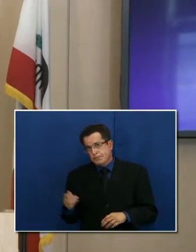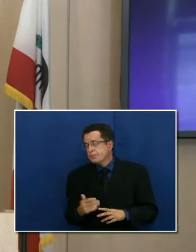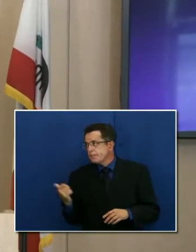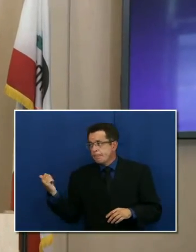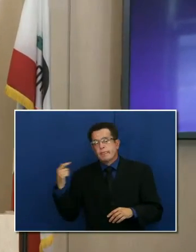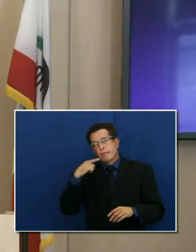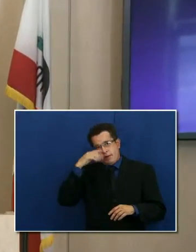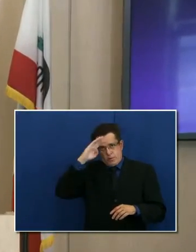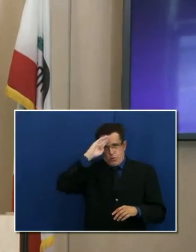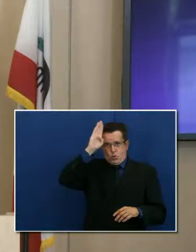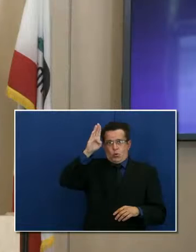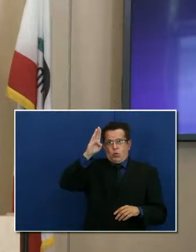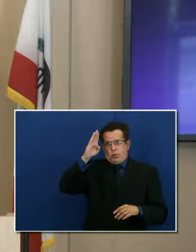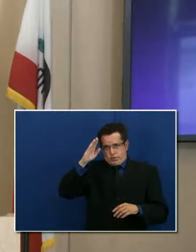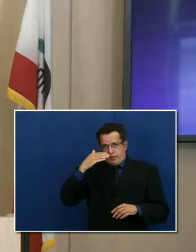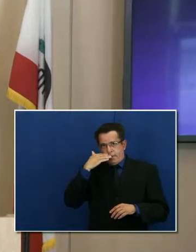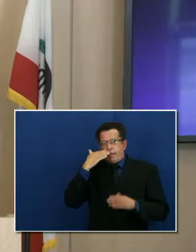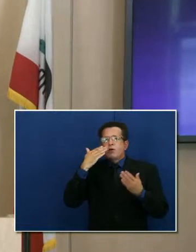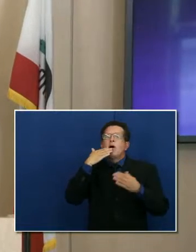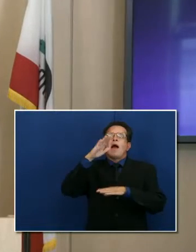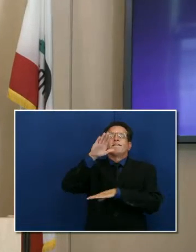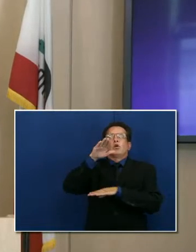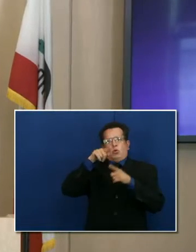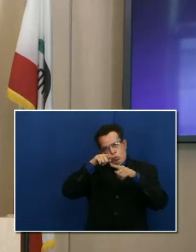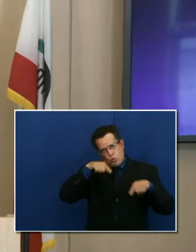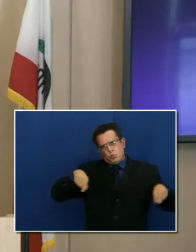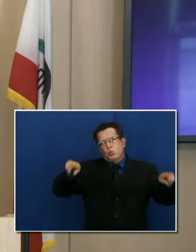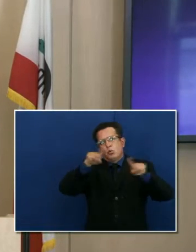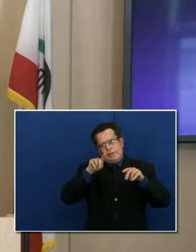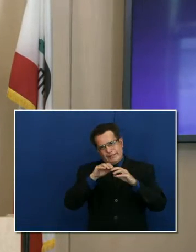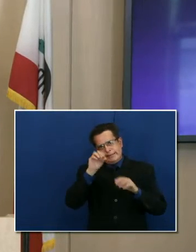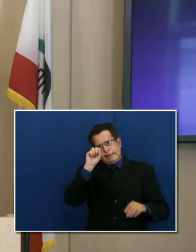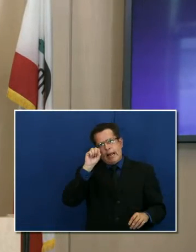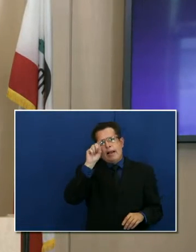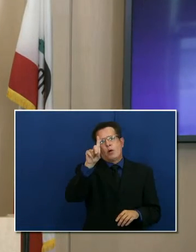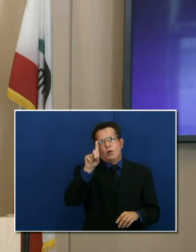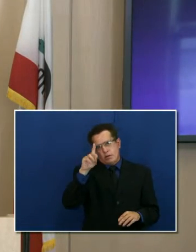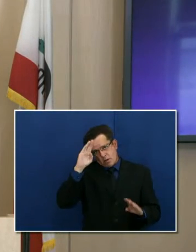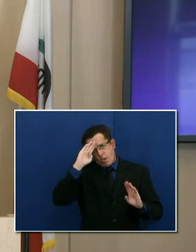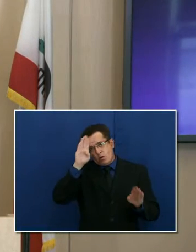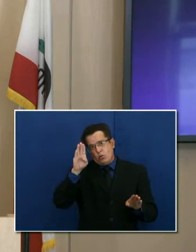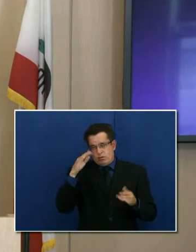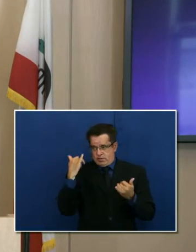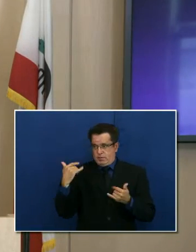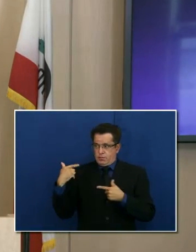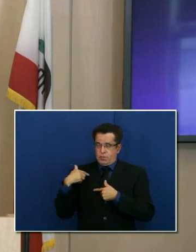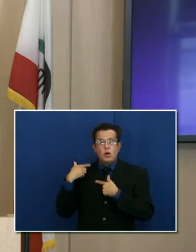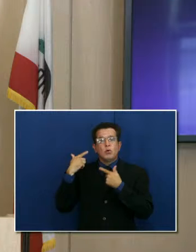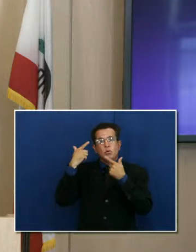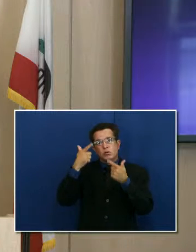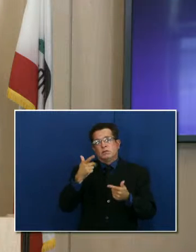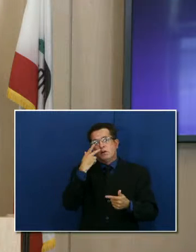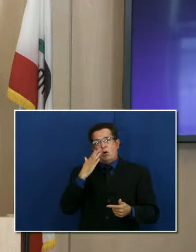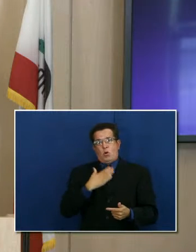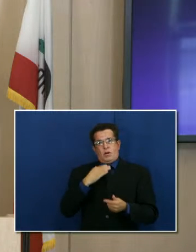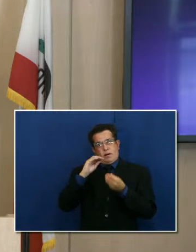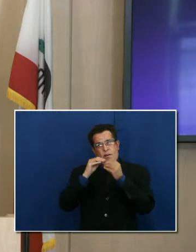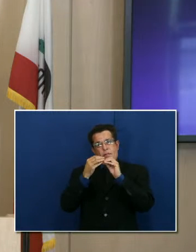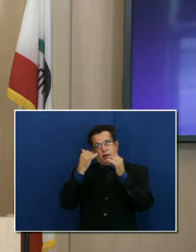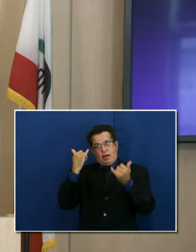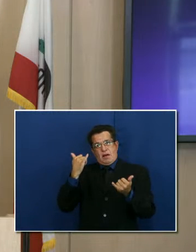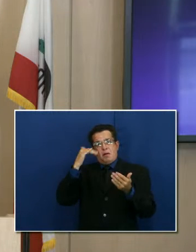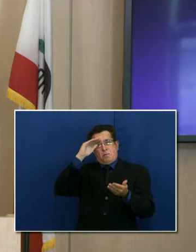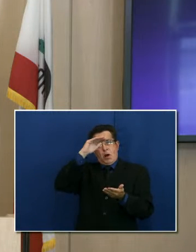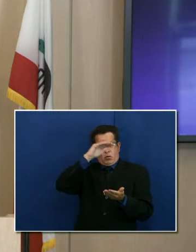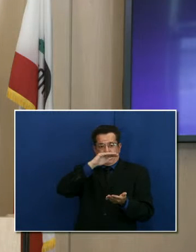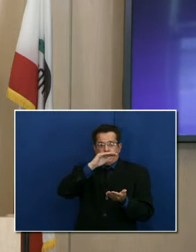Thank you, Chairman Cox, and good afternoon. In San Diego County, over the last couple of weeks, we've certainly seen our case rate stay relatively